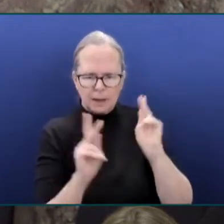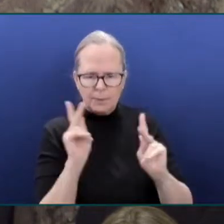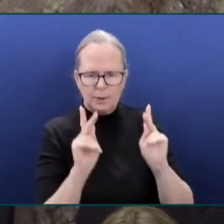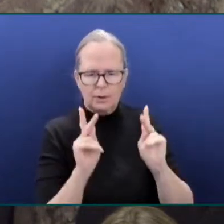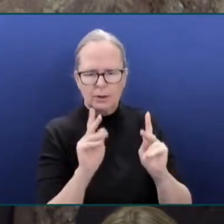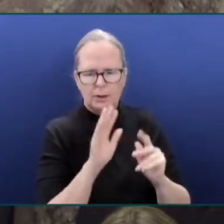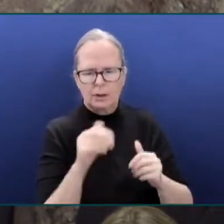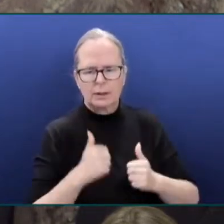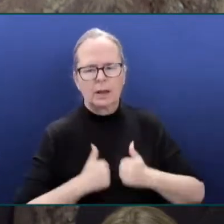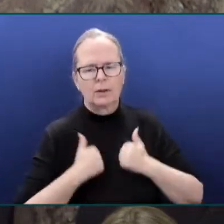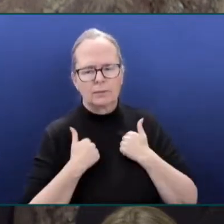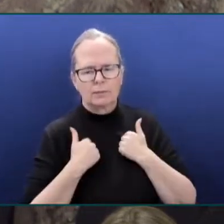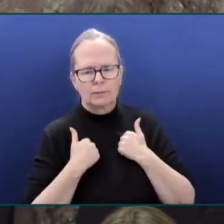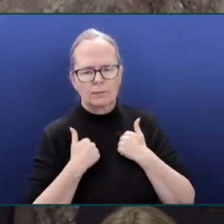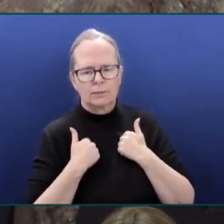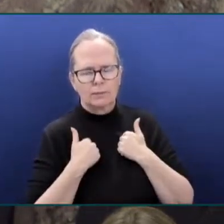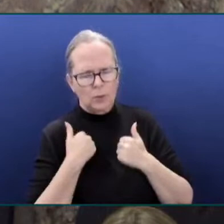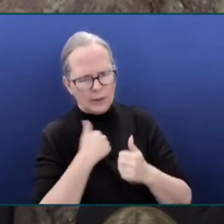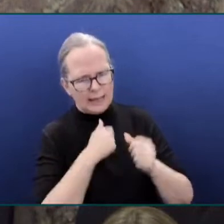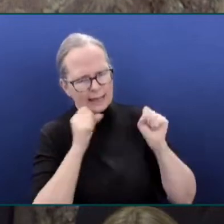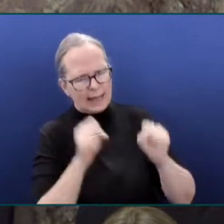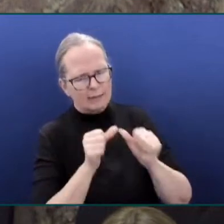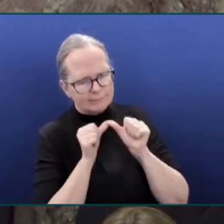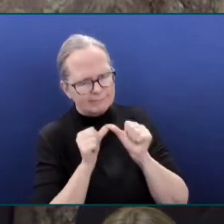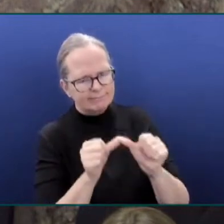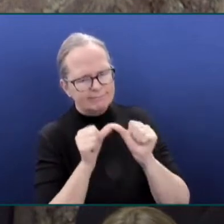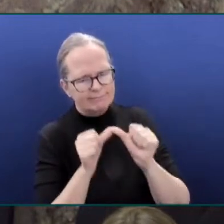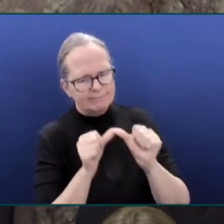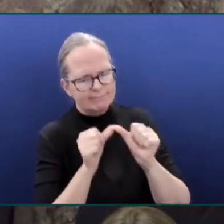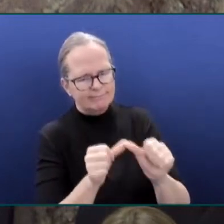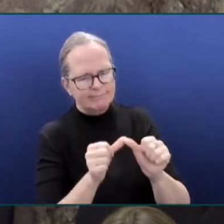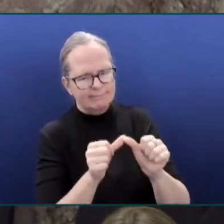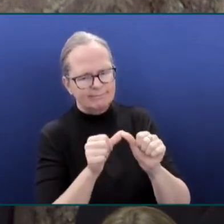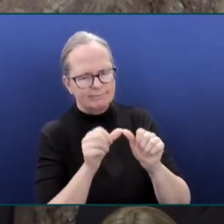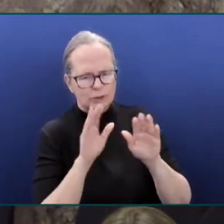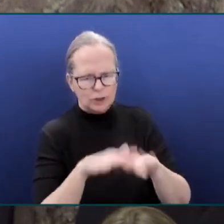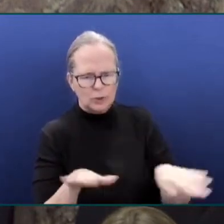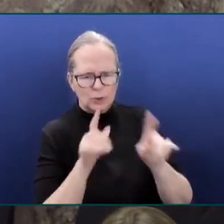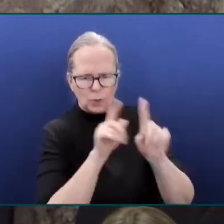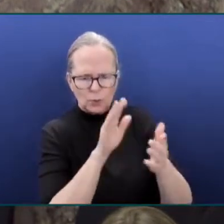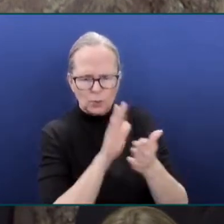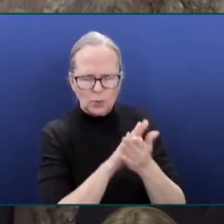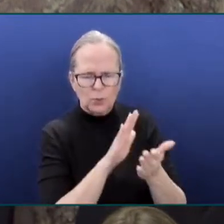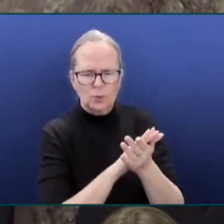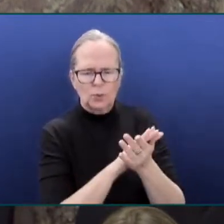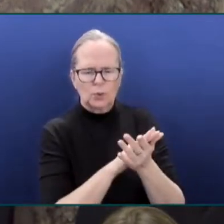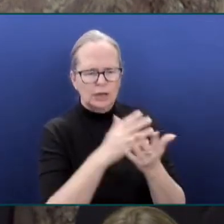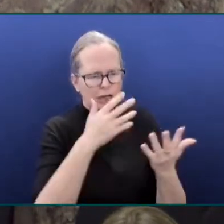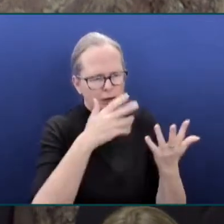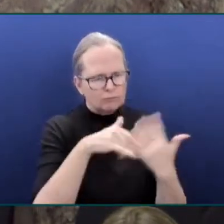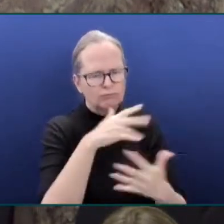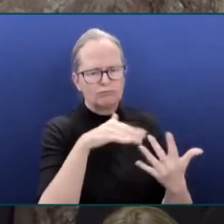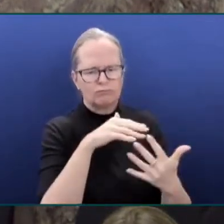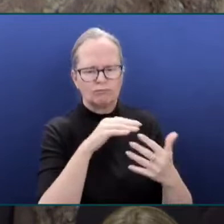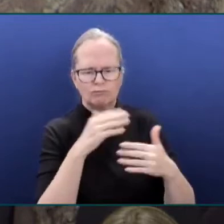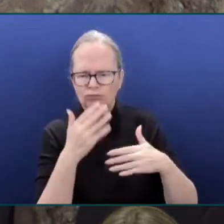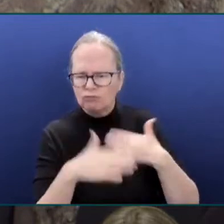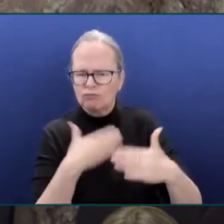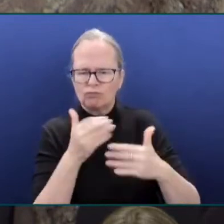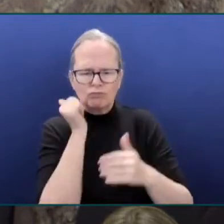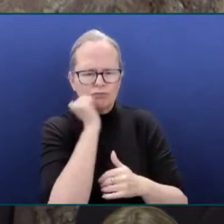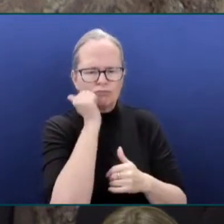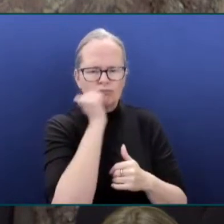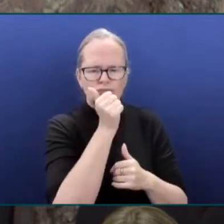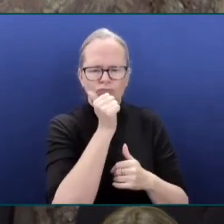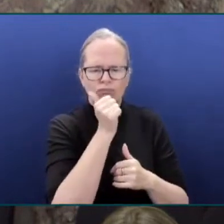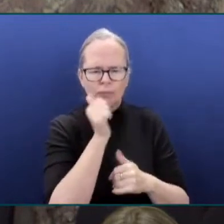here. It allowed us to come together as a community to help one another in one of the most difficult periods in healthcare and in our community that